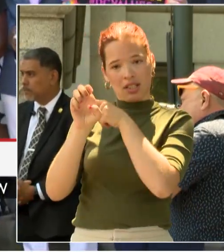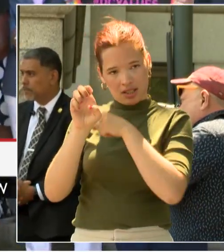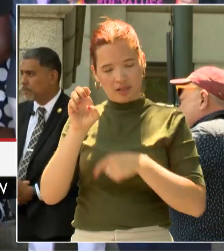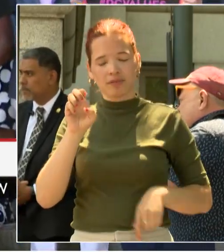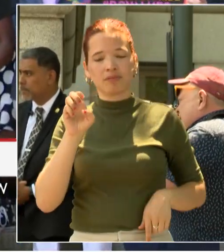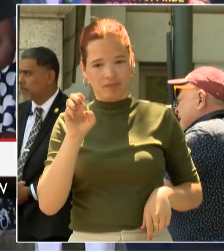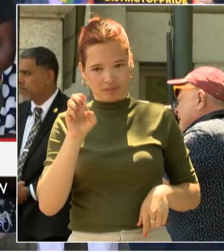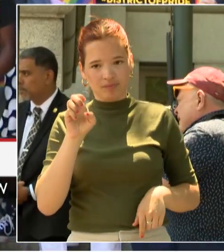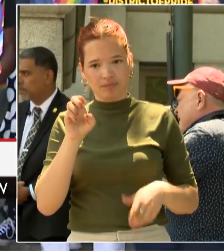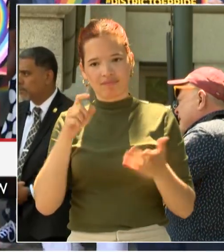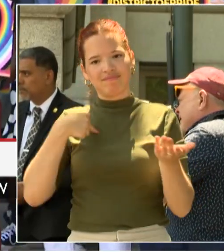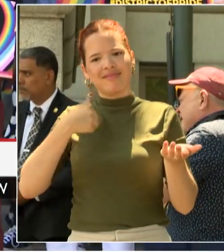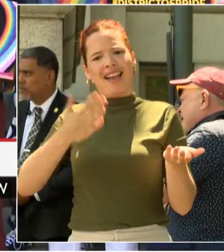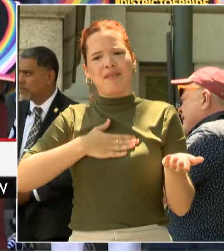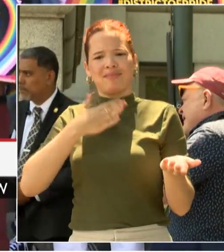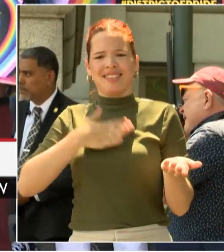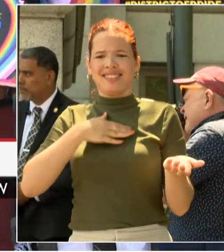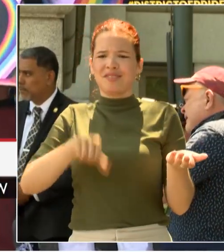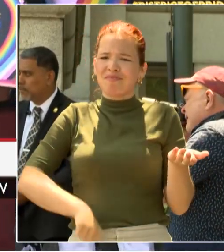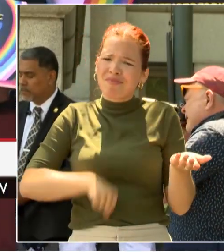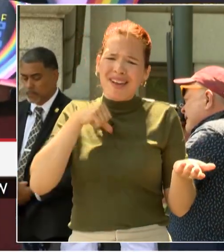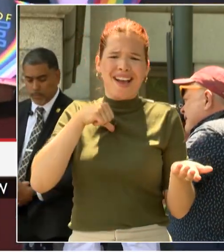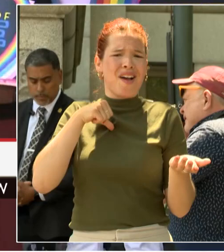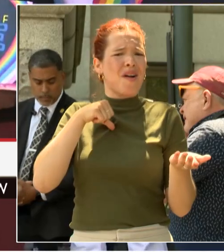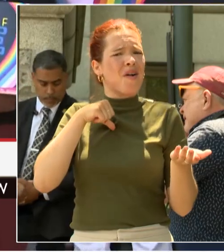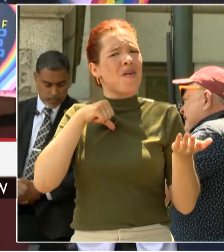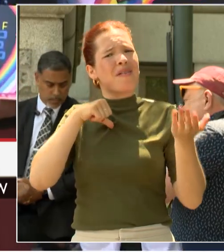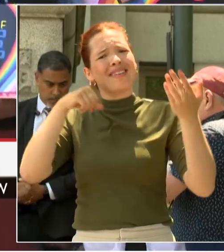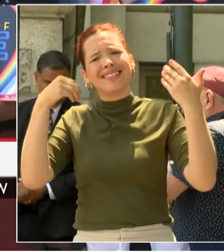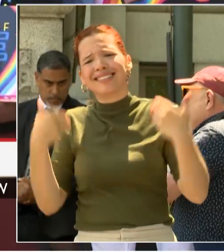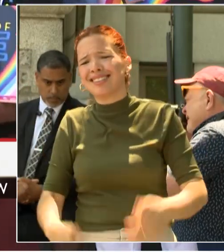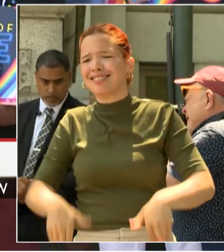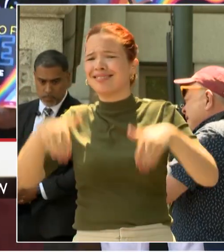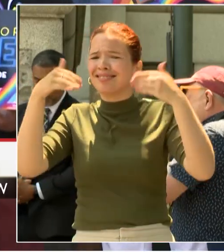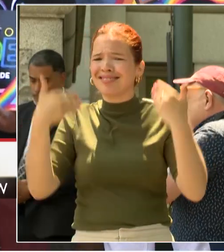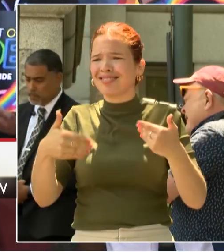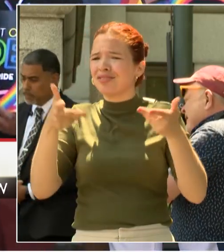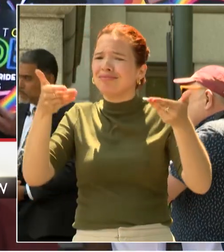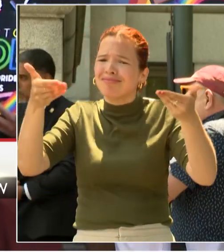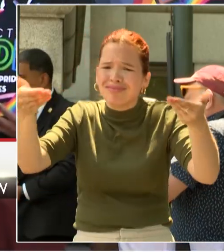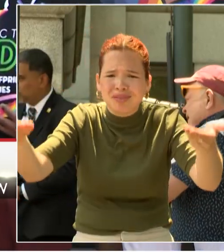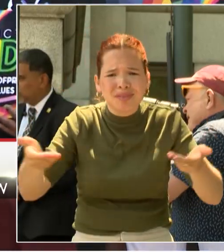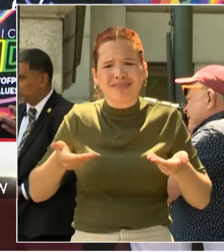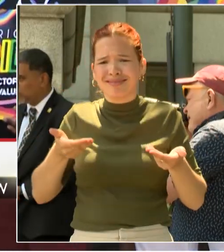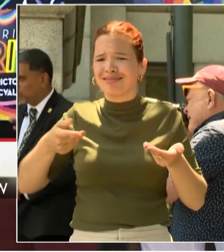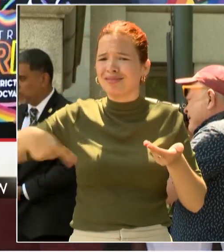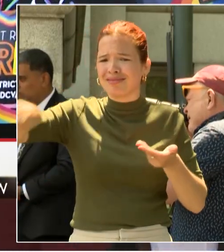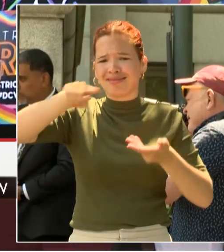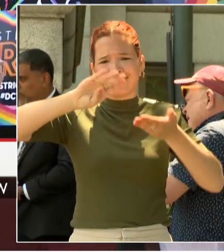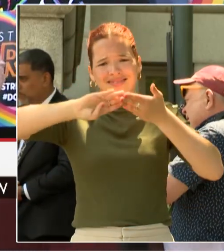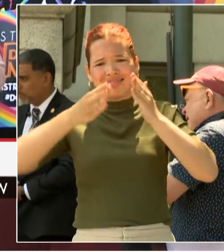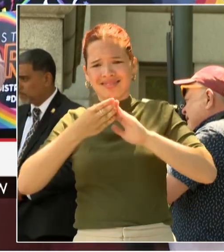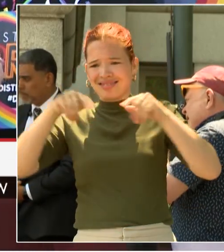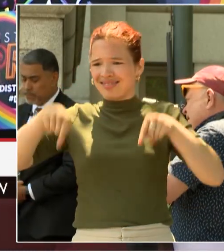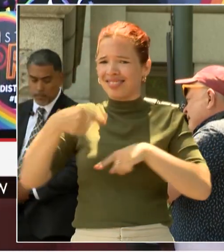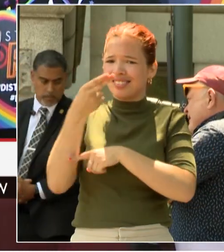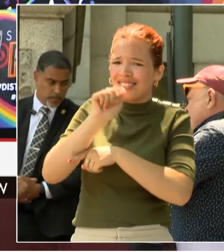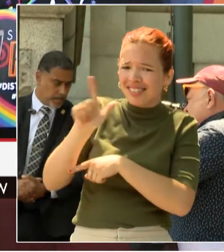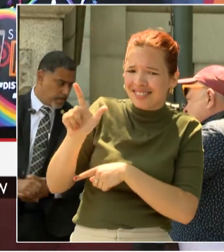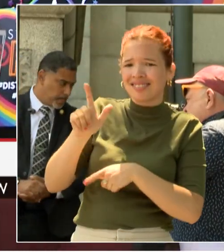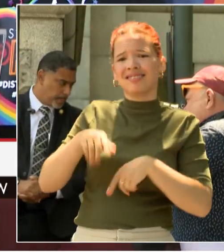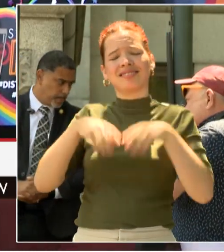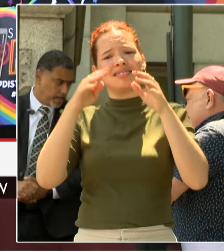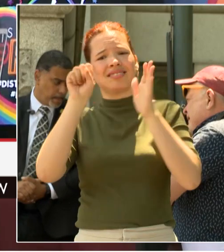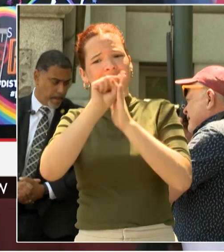Well, happy Pride, everybody. We're so happy to welcome you to our City Hall, our State House,